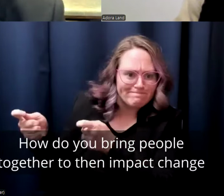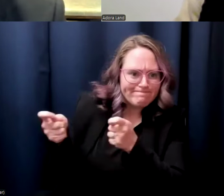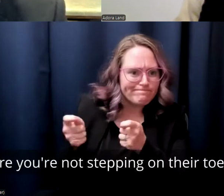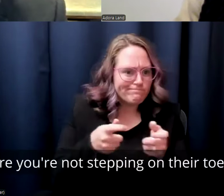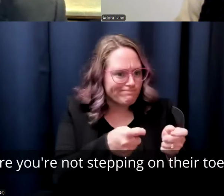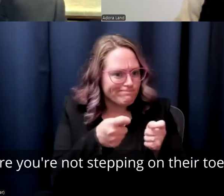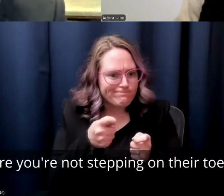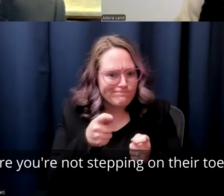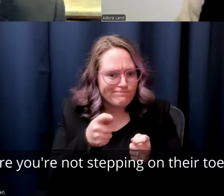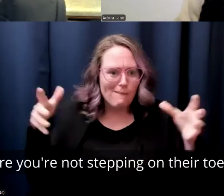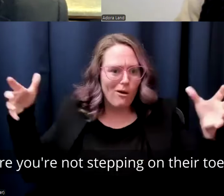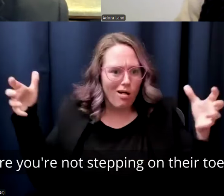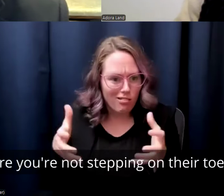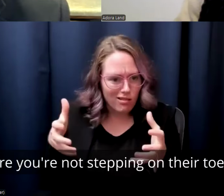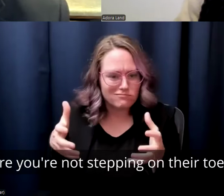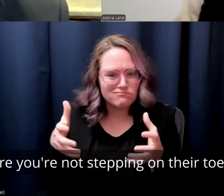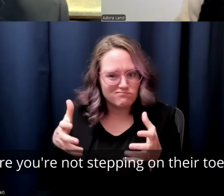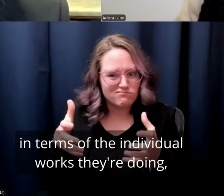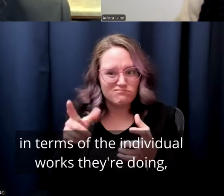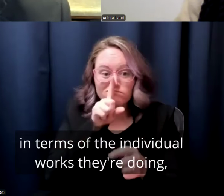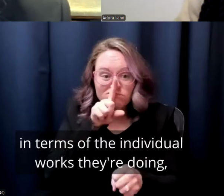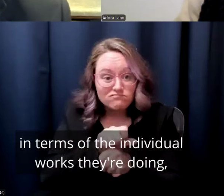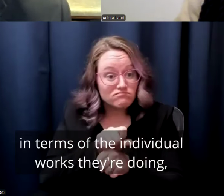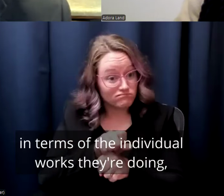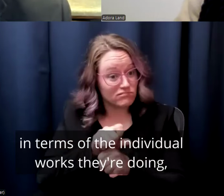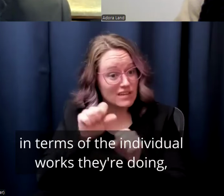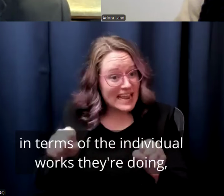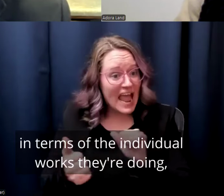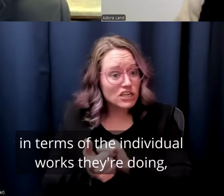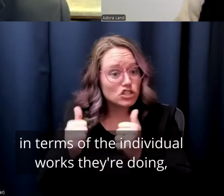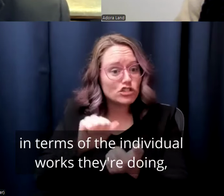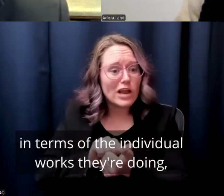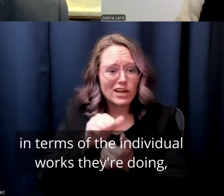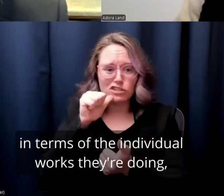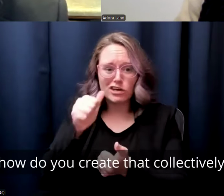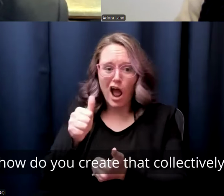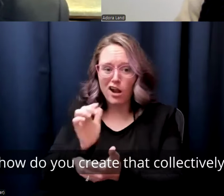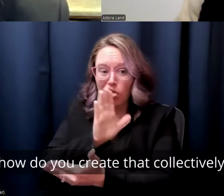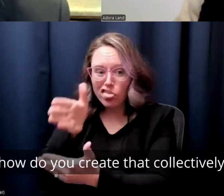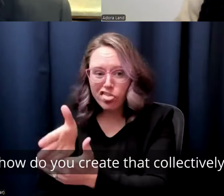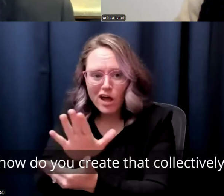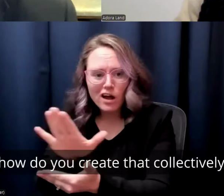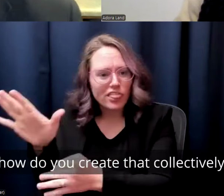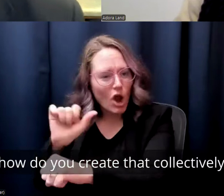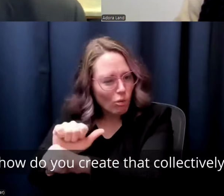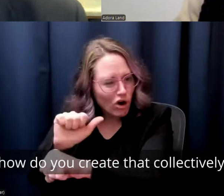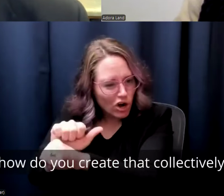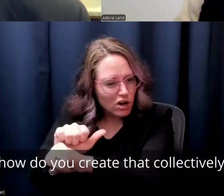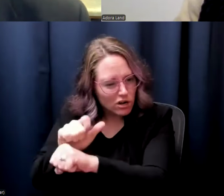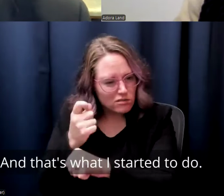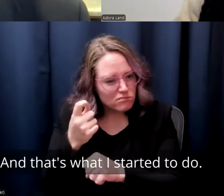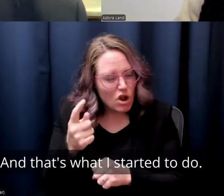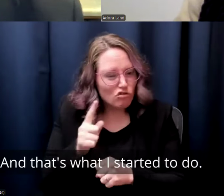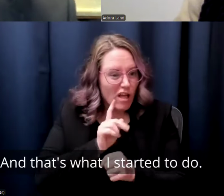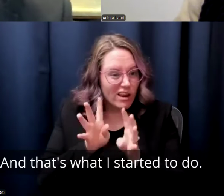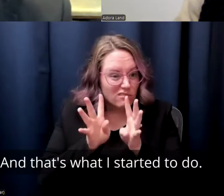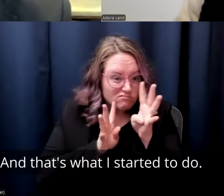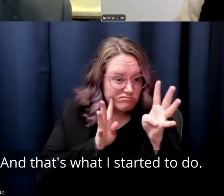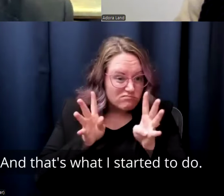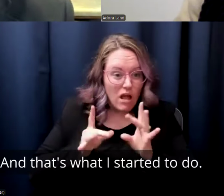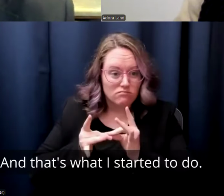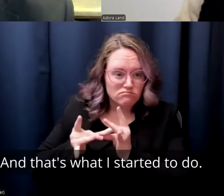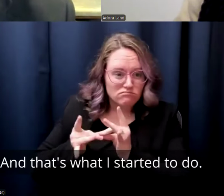change where you're not stepping on their toes in terms of the individual works they're doing, but how do you create that collectively? And that's what